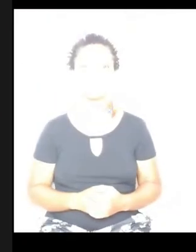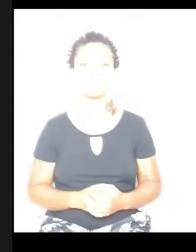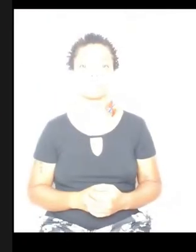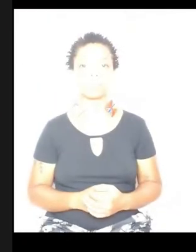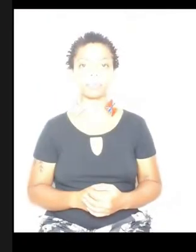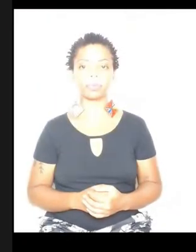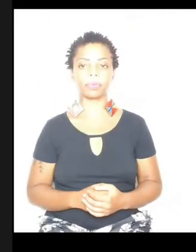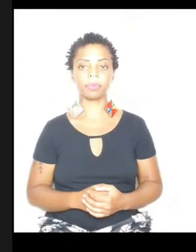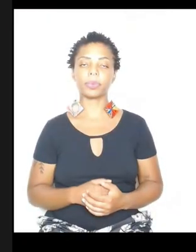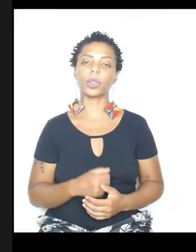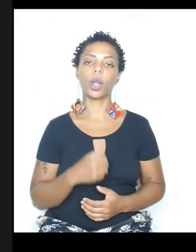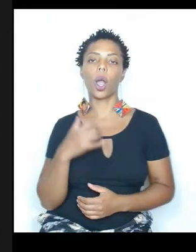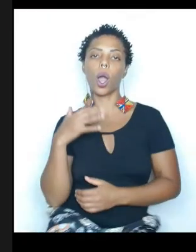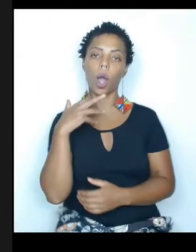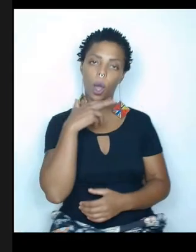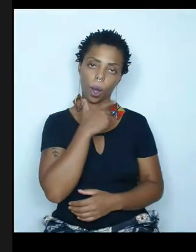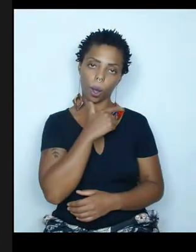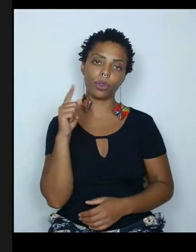tahiti